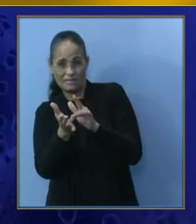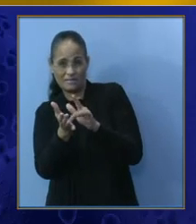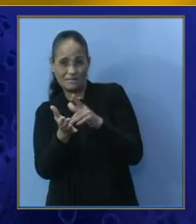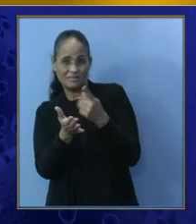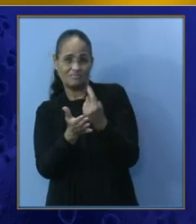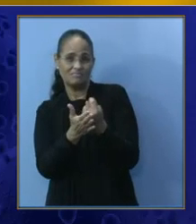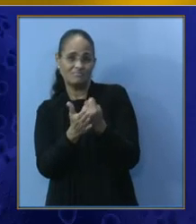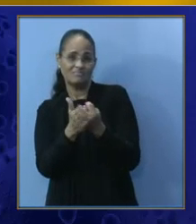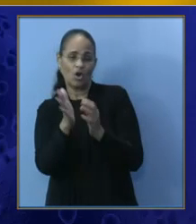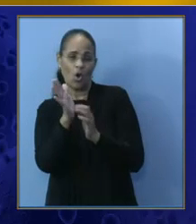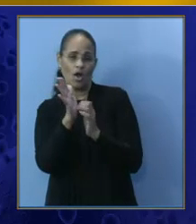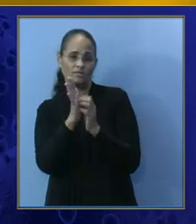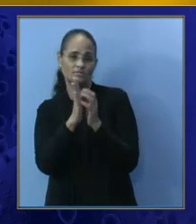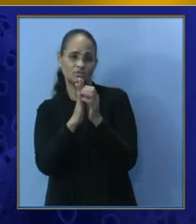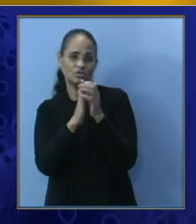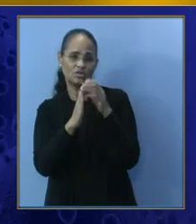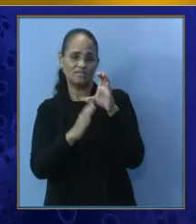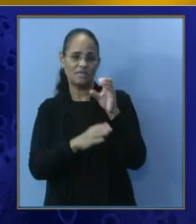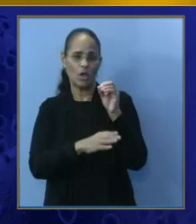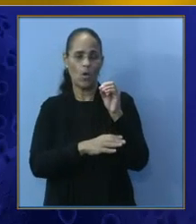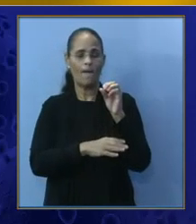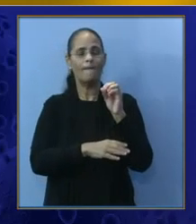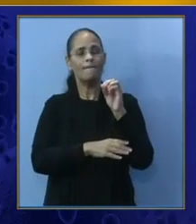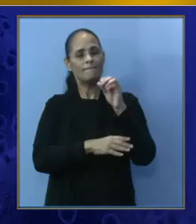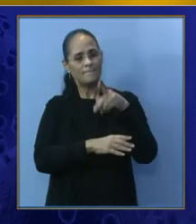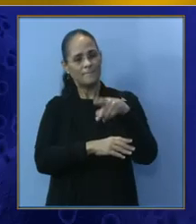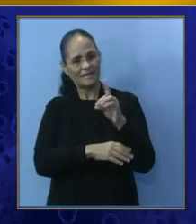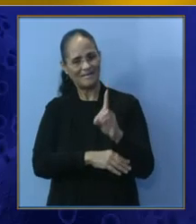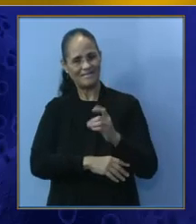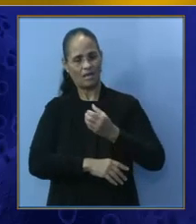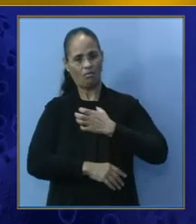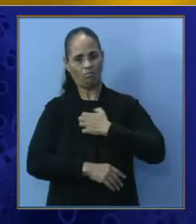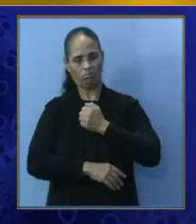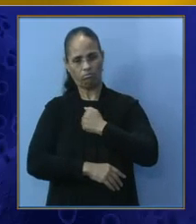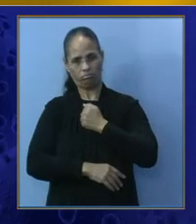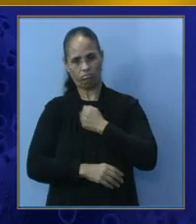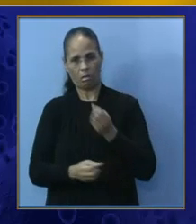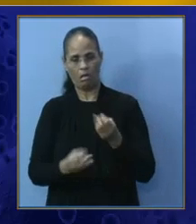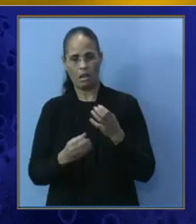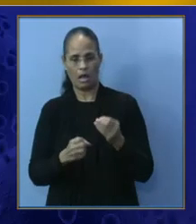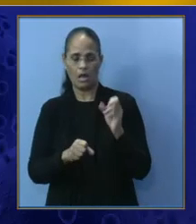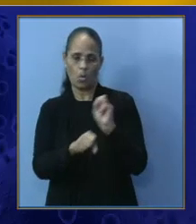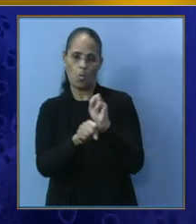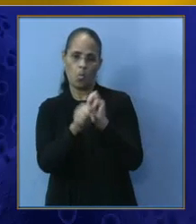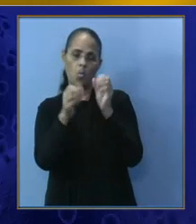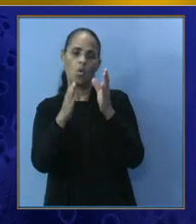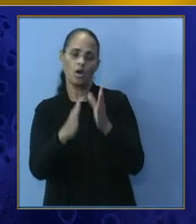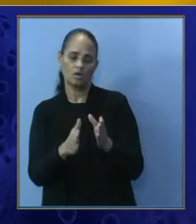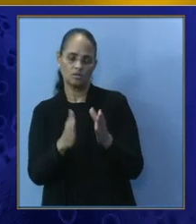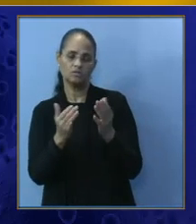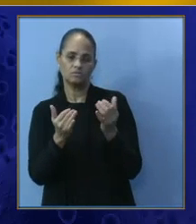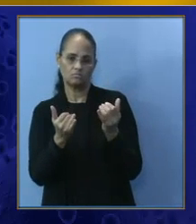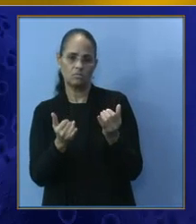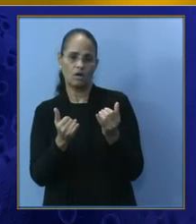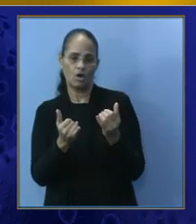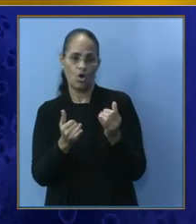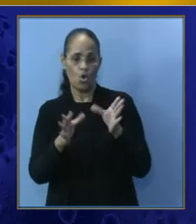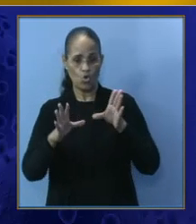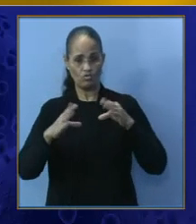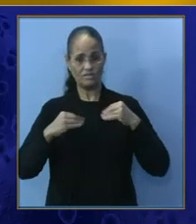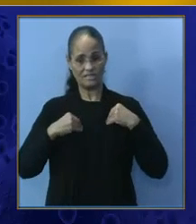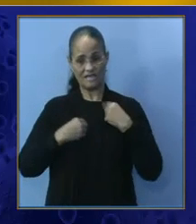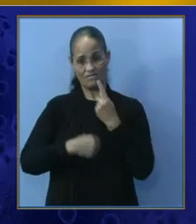or COPD. During this first week, there have been many healthcare workers and frontline essential service workers who received